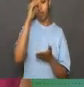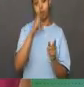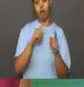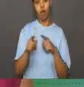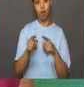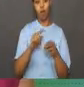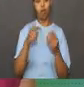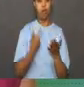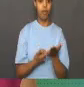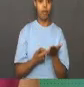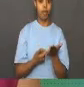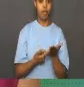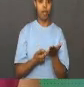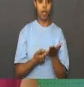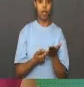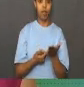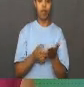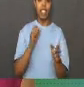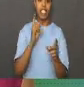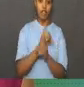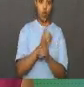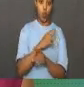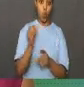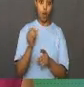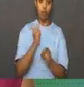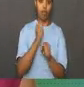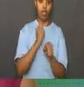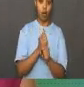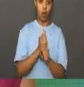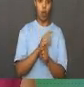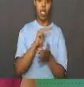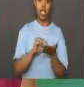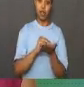about the structure and function of the molecule